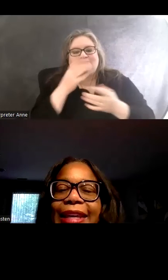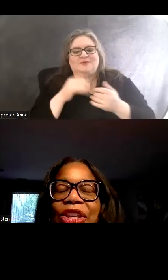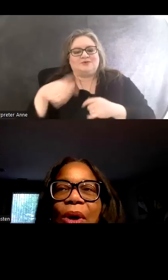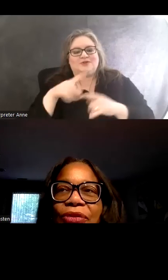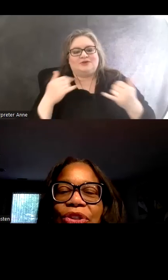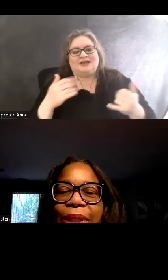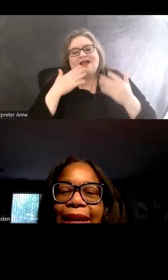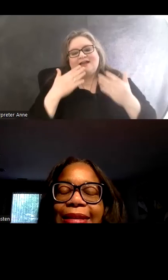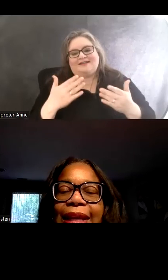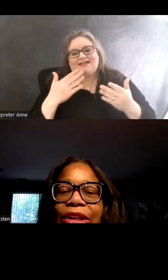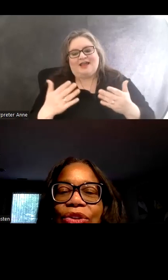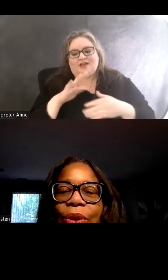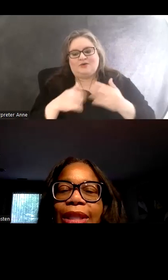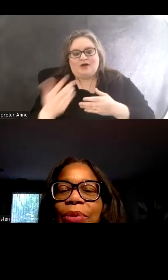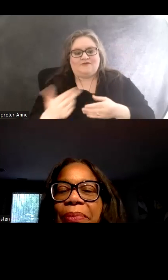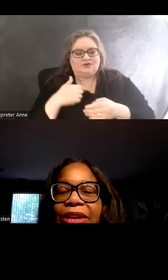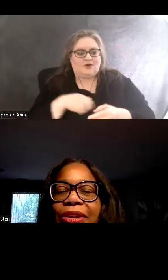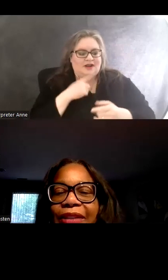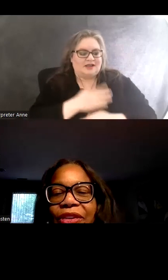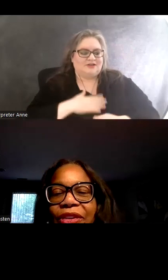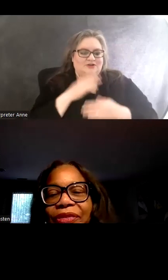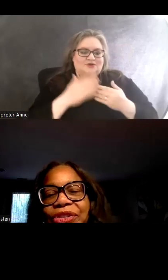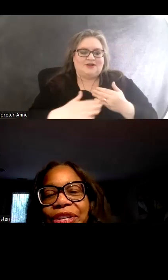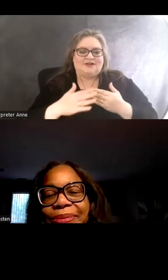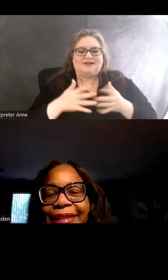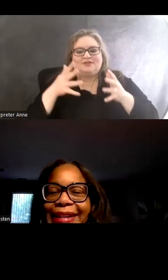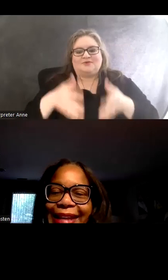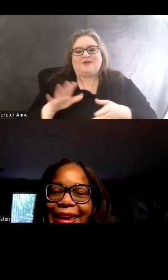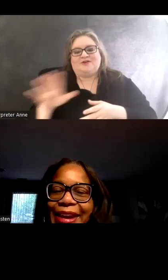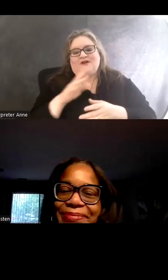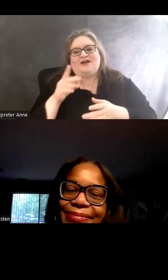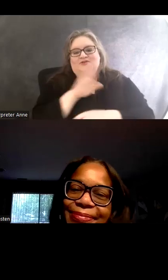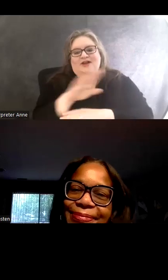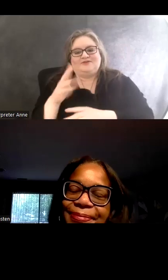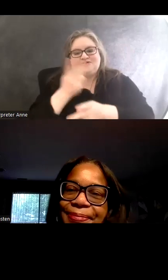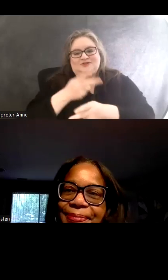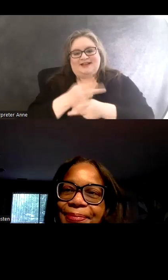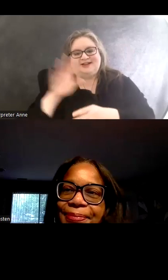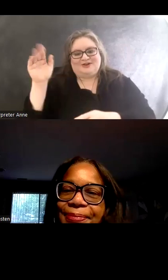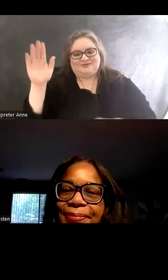Again, thank you all for joining us, and enjoying the remainder of your afternoon. Take care.